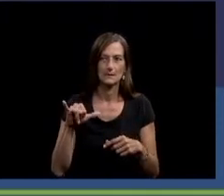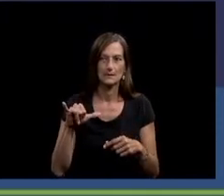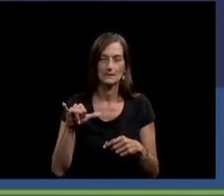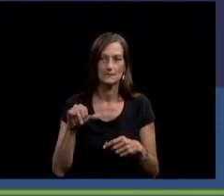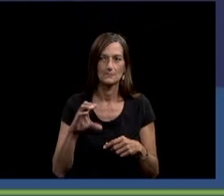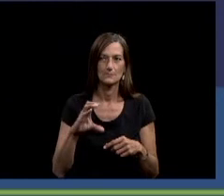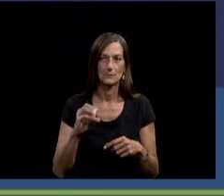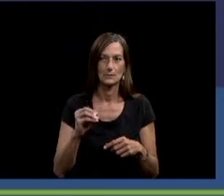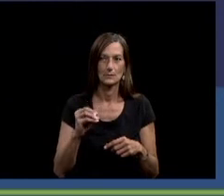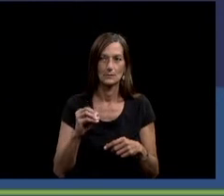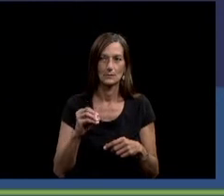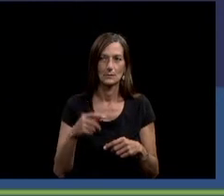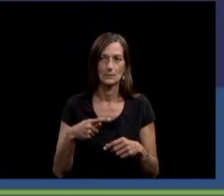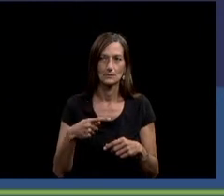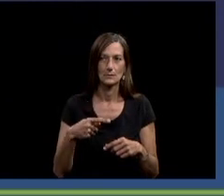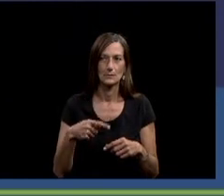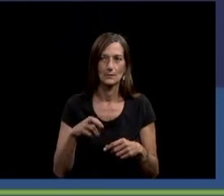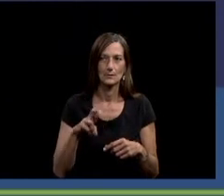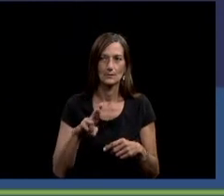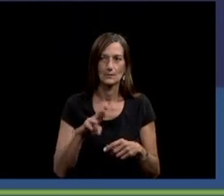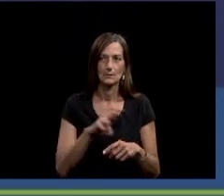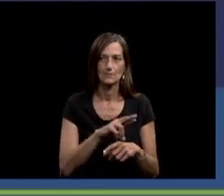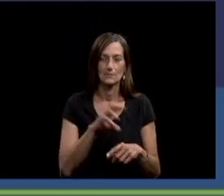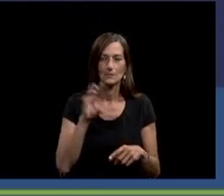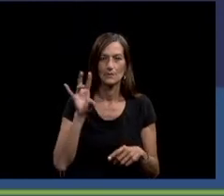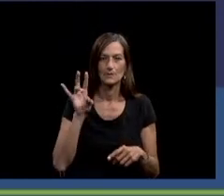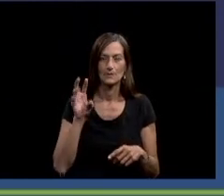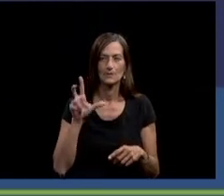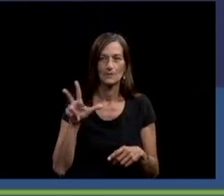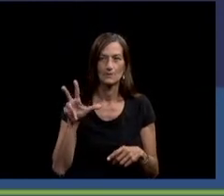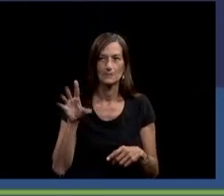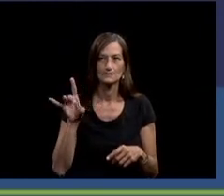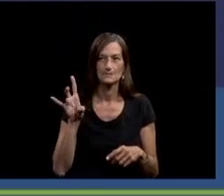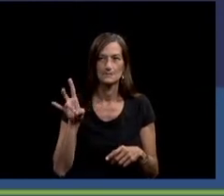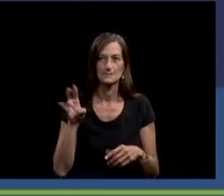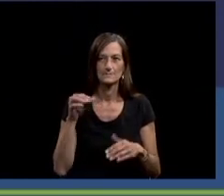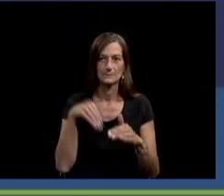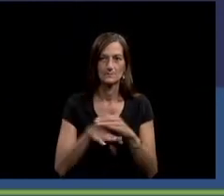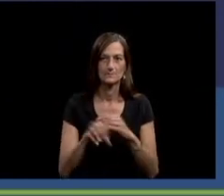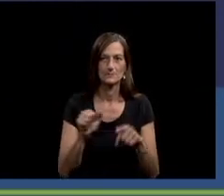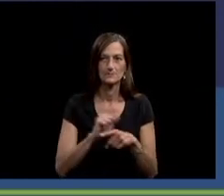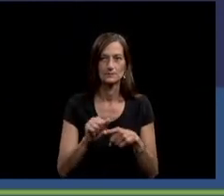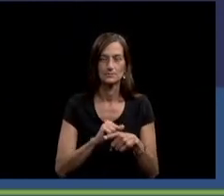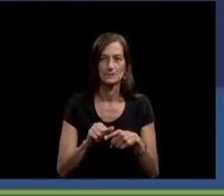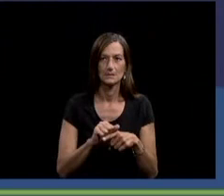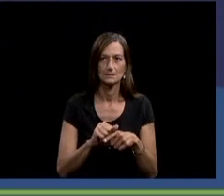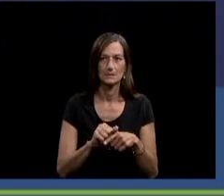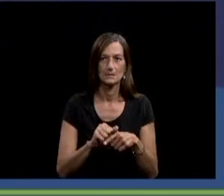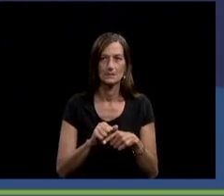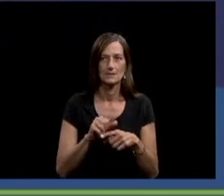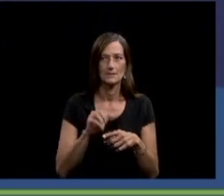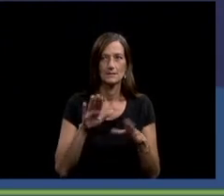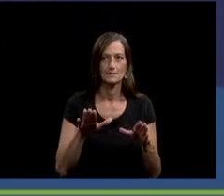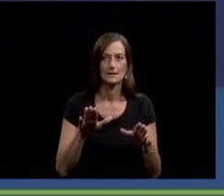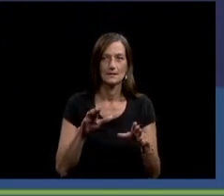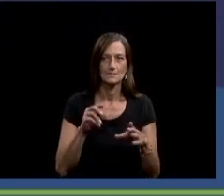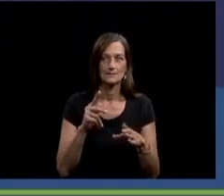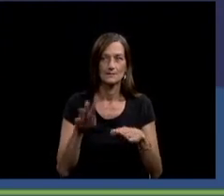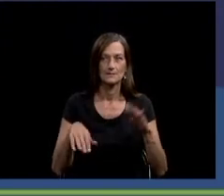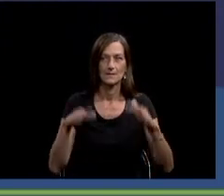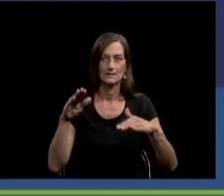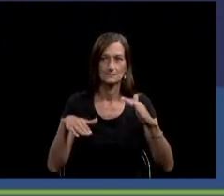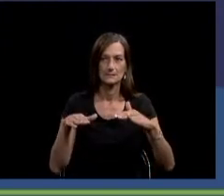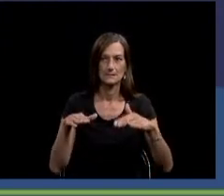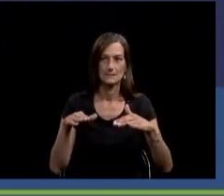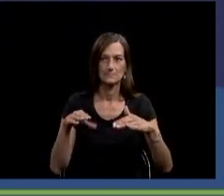that training as well. Of course, they try to maintain a balance in those classes, so it can take a little while to get everybody over there. However,